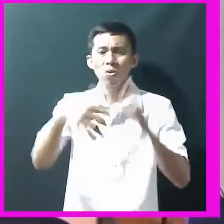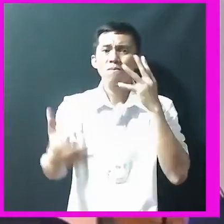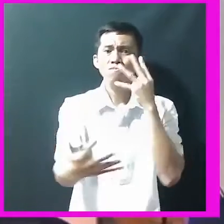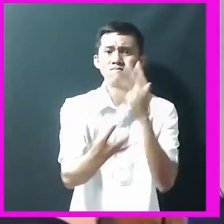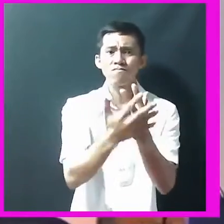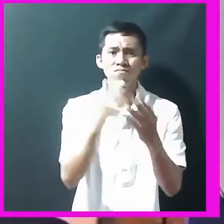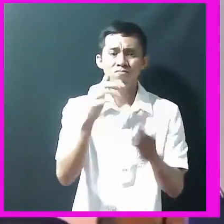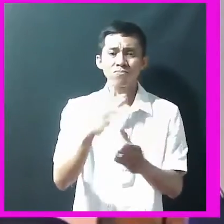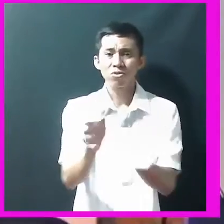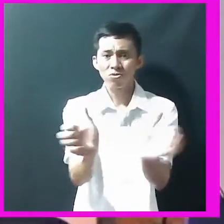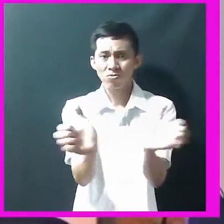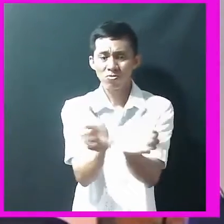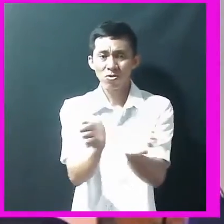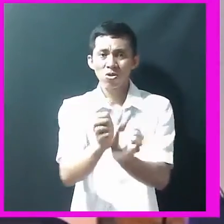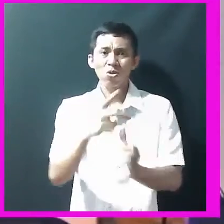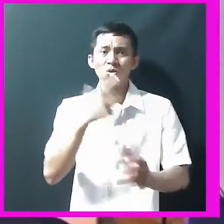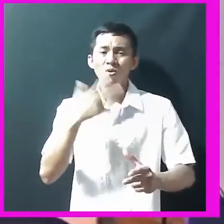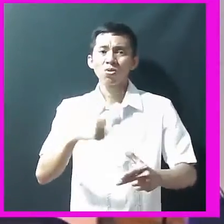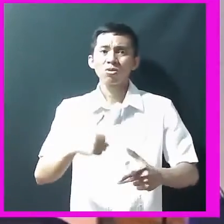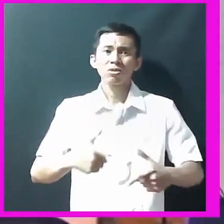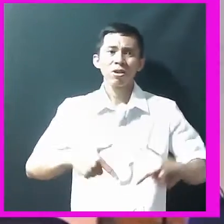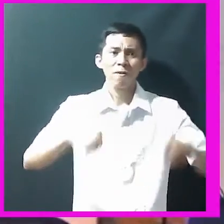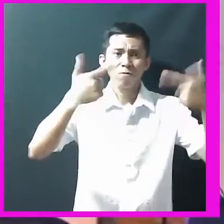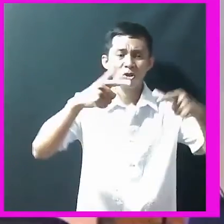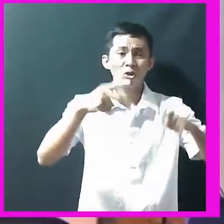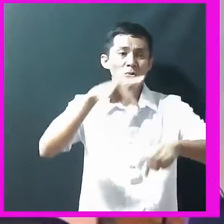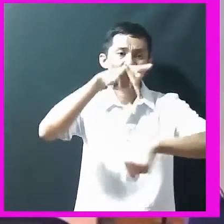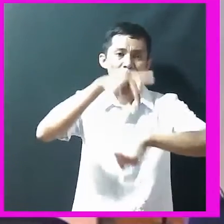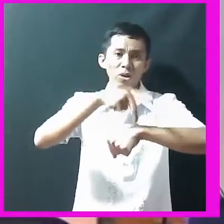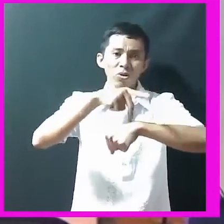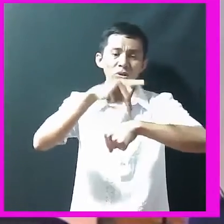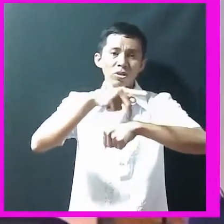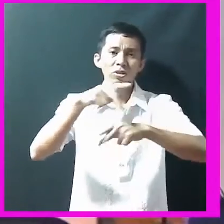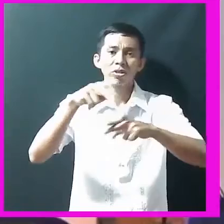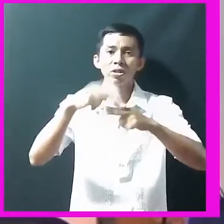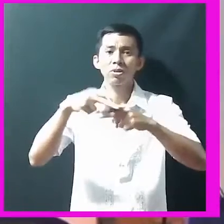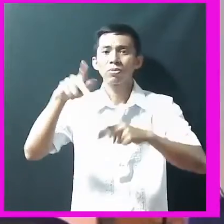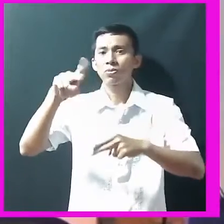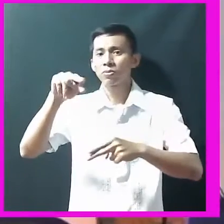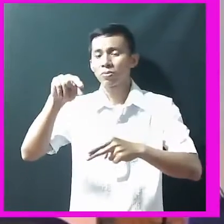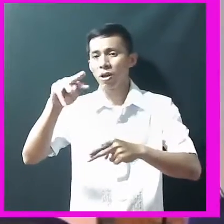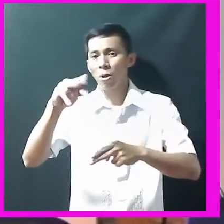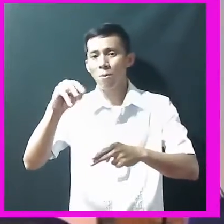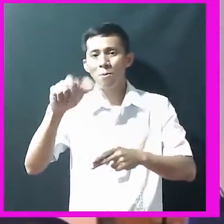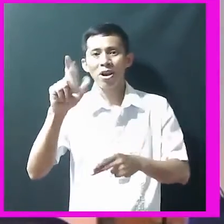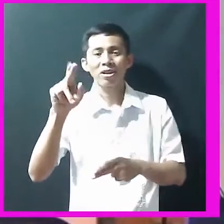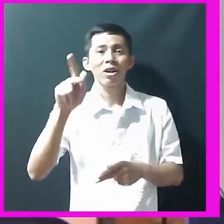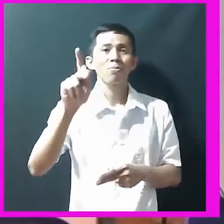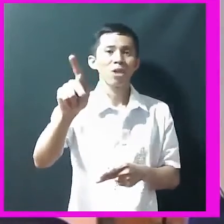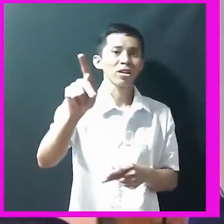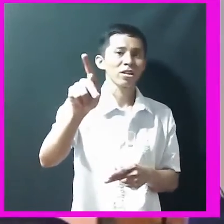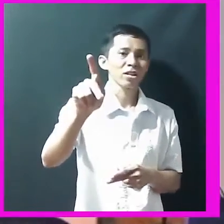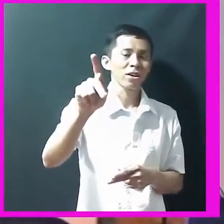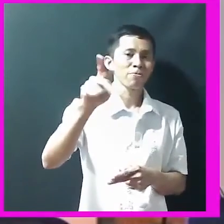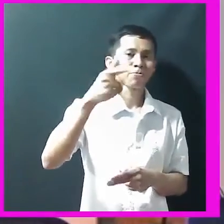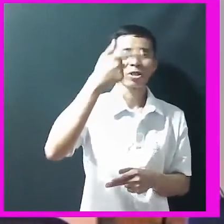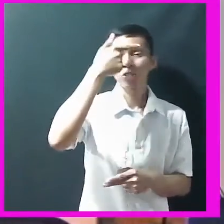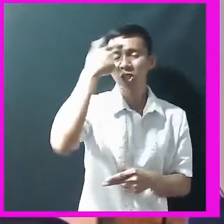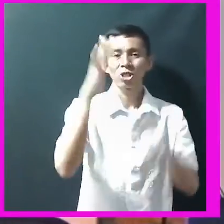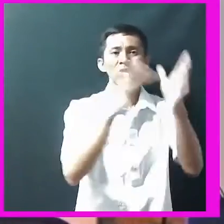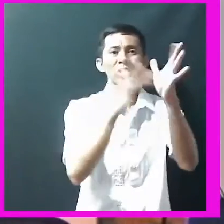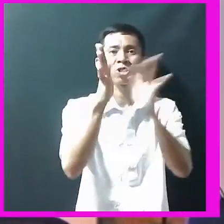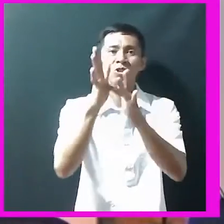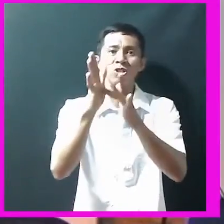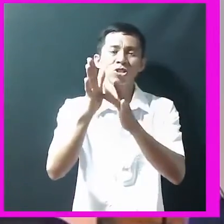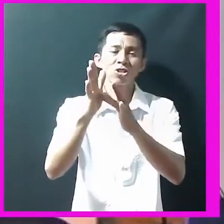in verse number 10, the attack of Peter to Malchus. In verses number 13, we can see Annas.